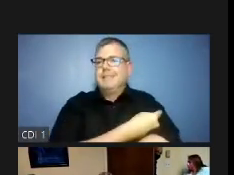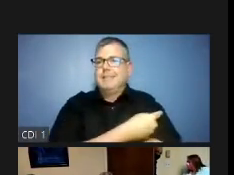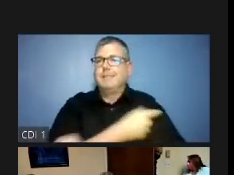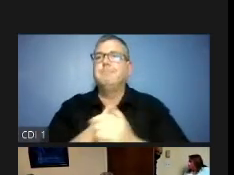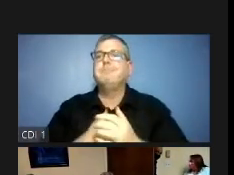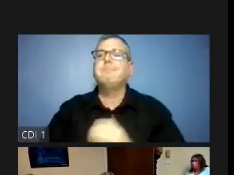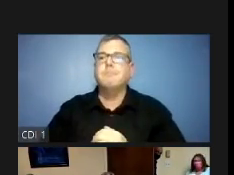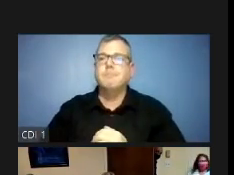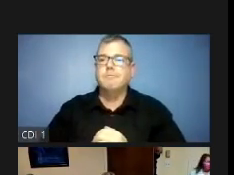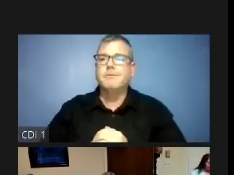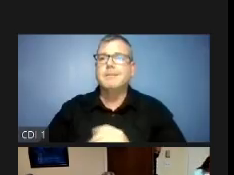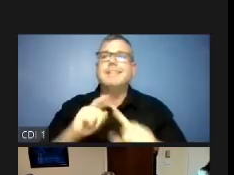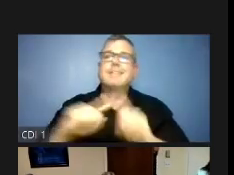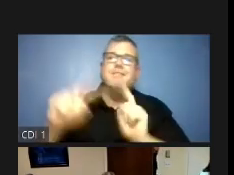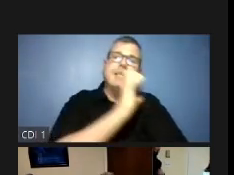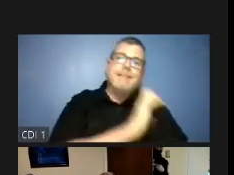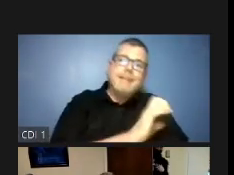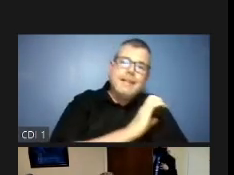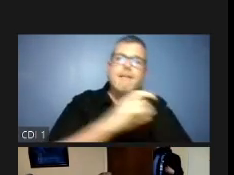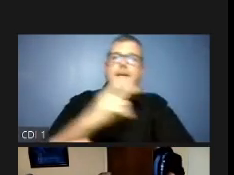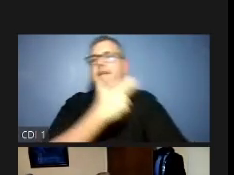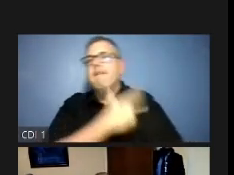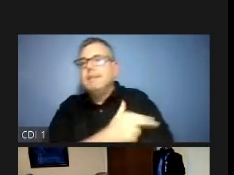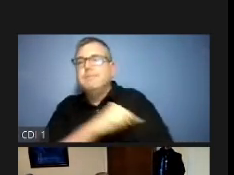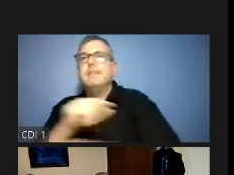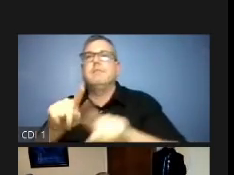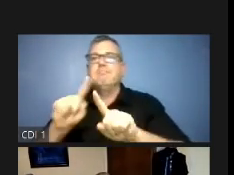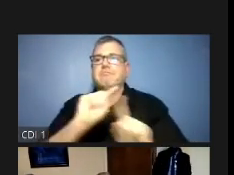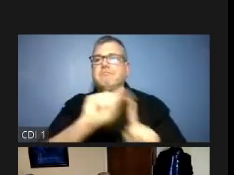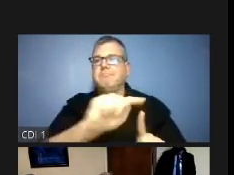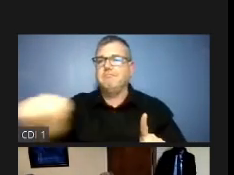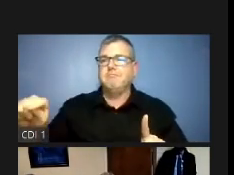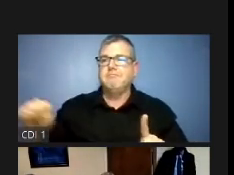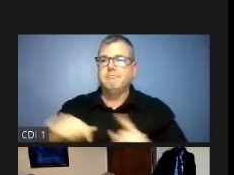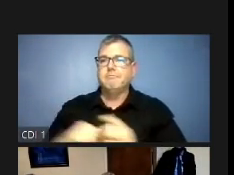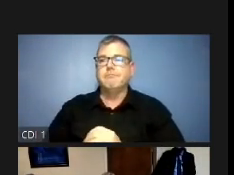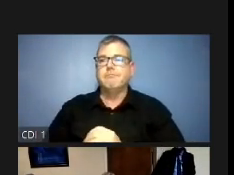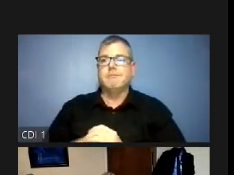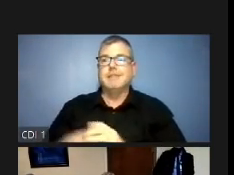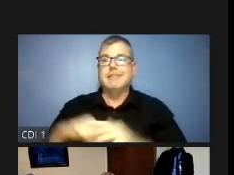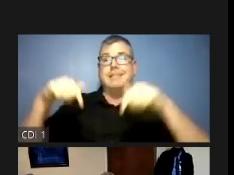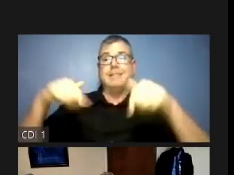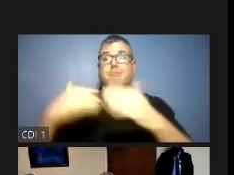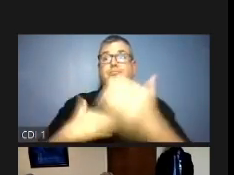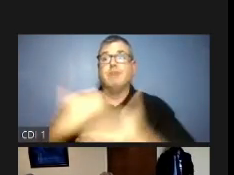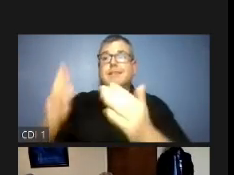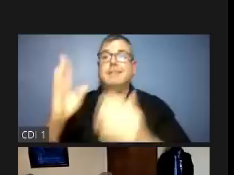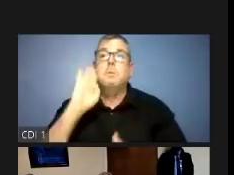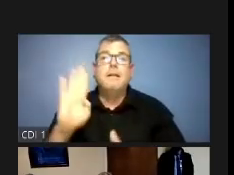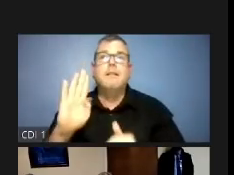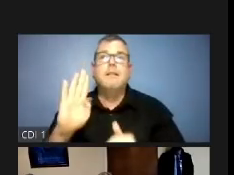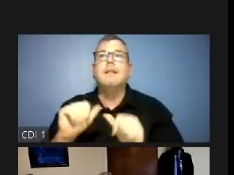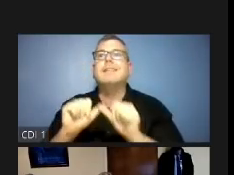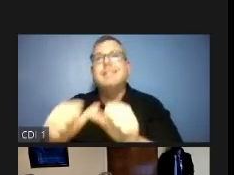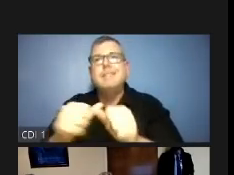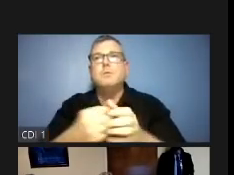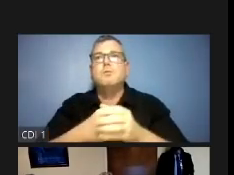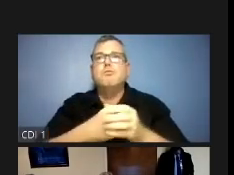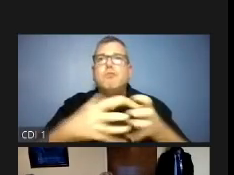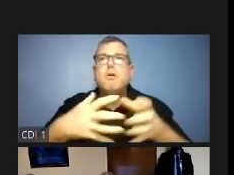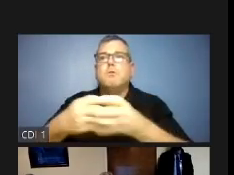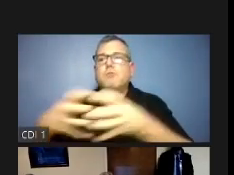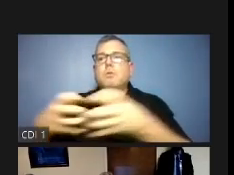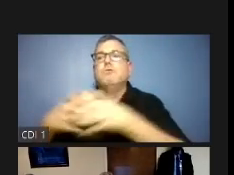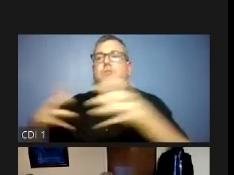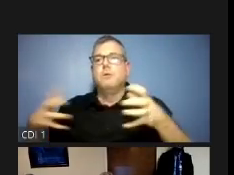this is the beginning of a process that's going to continue to grow. And at each stage, in fact, at every day, we're getting more and more